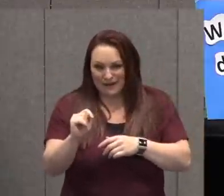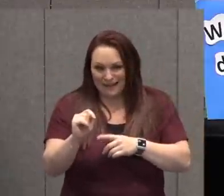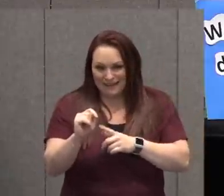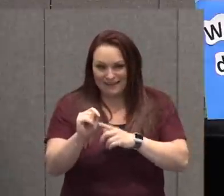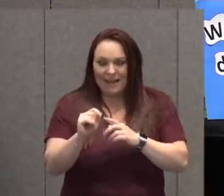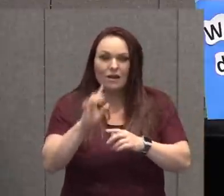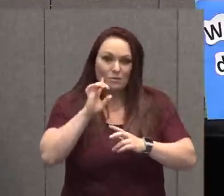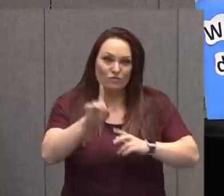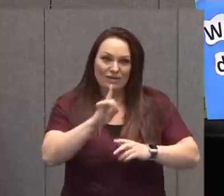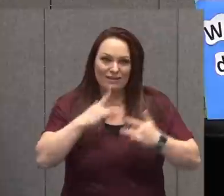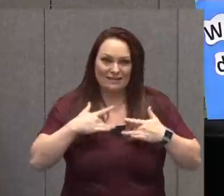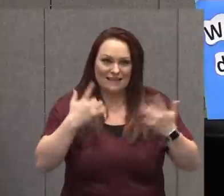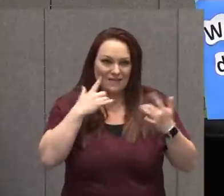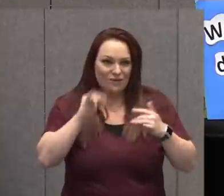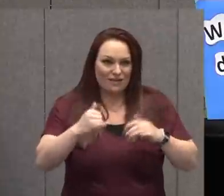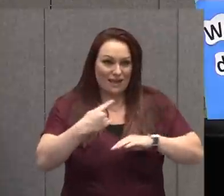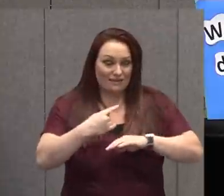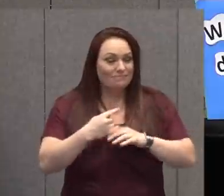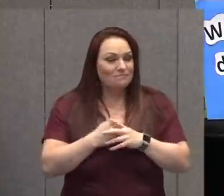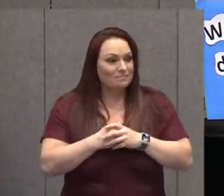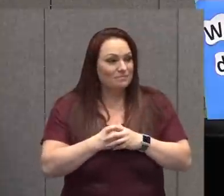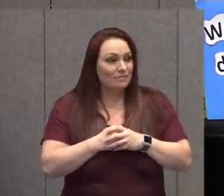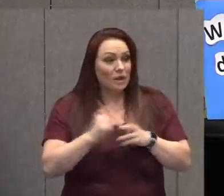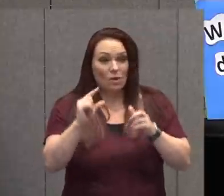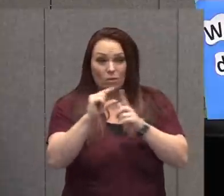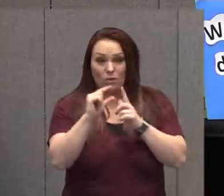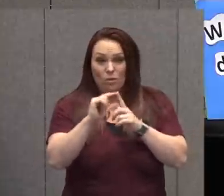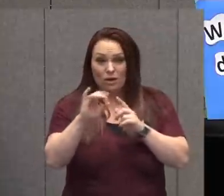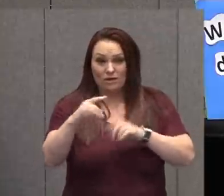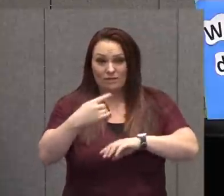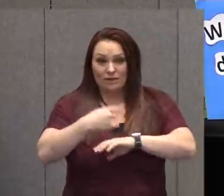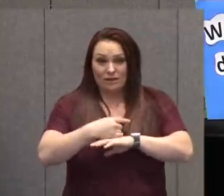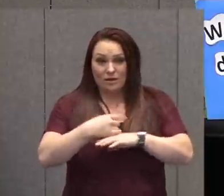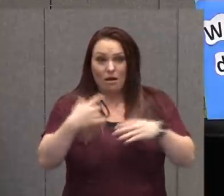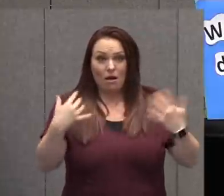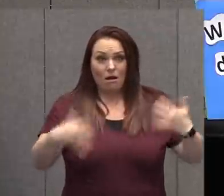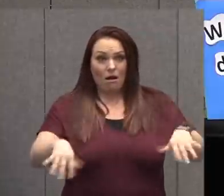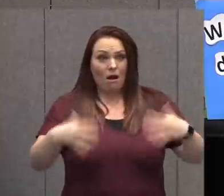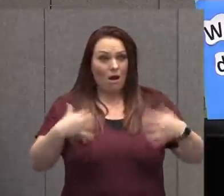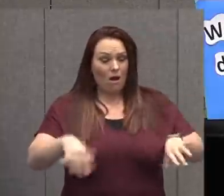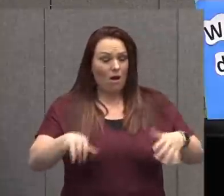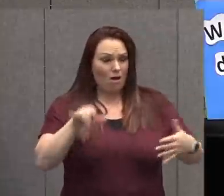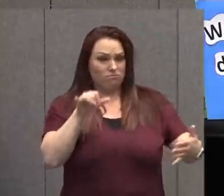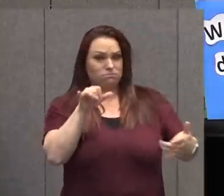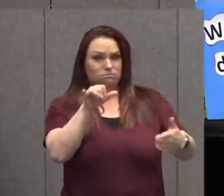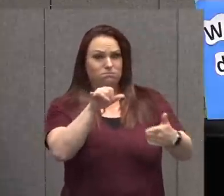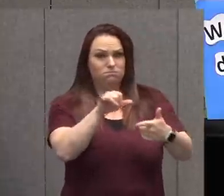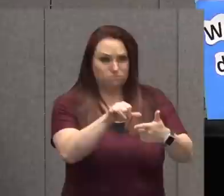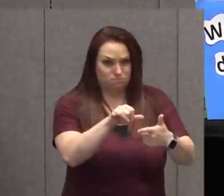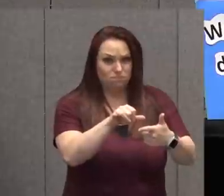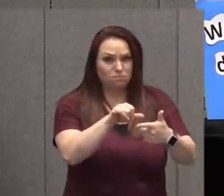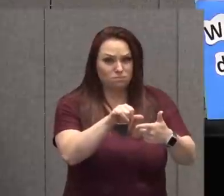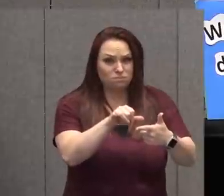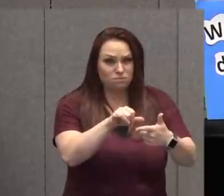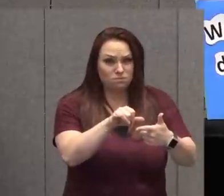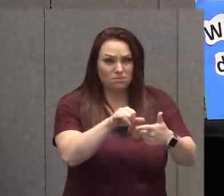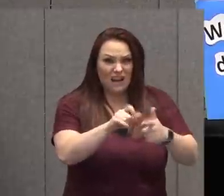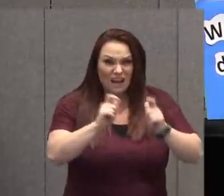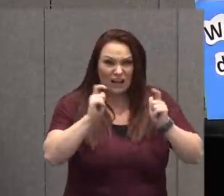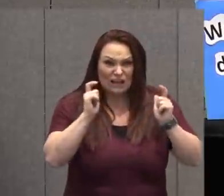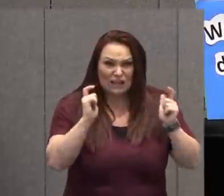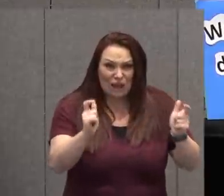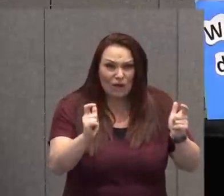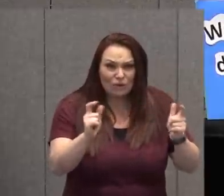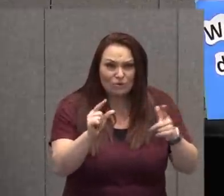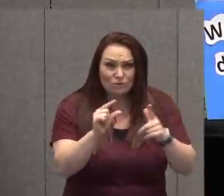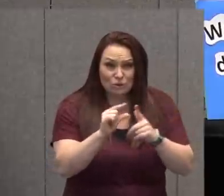today. Our word of the day is, whoa, look how big this word is. This is a huge